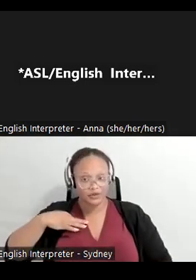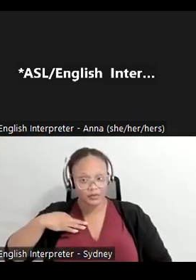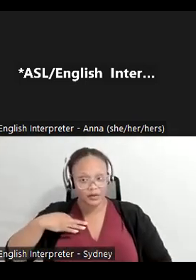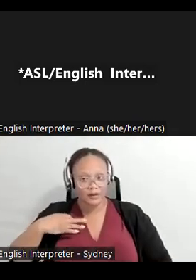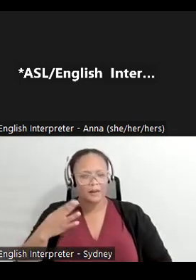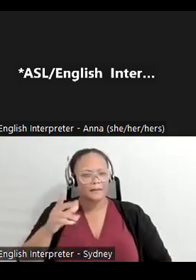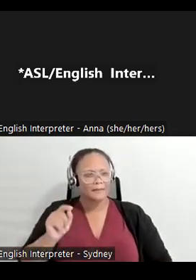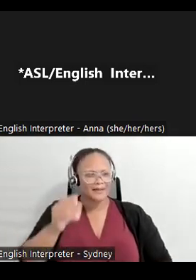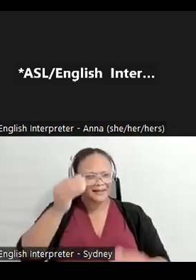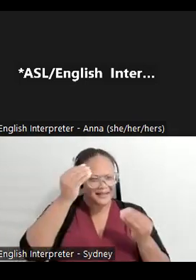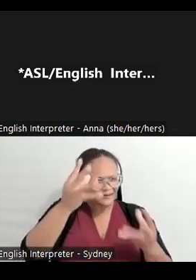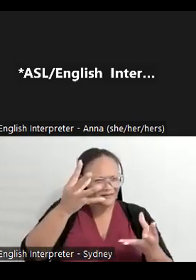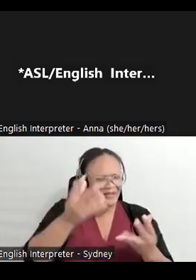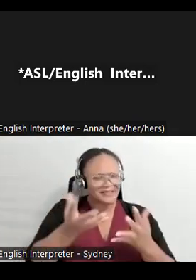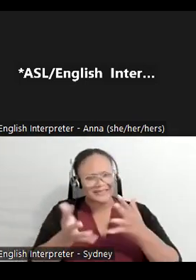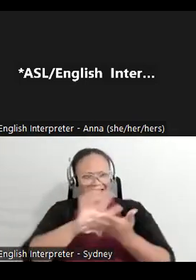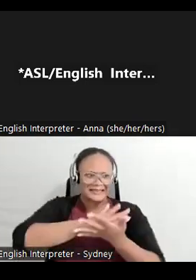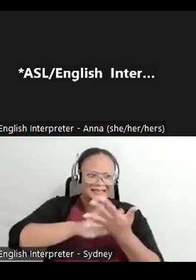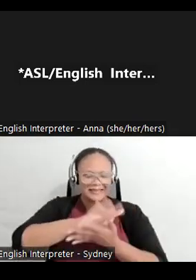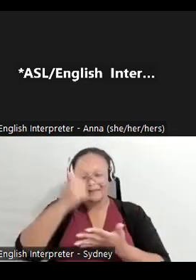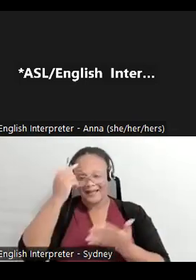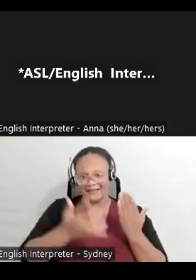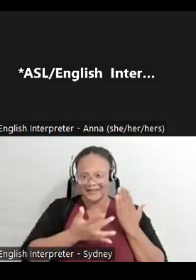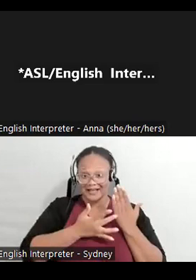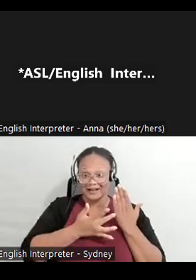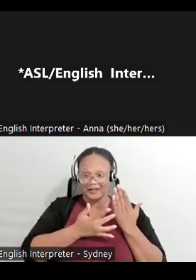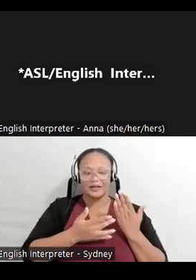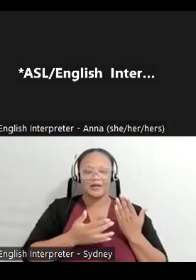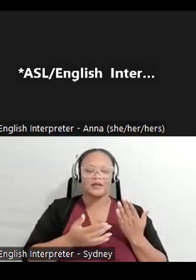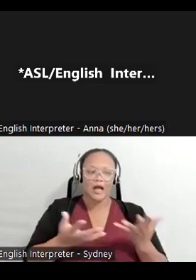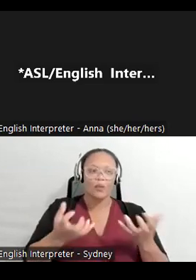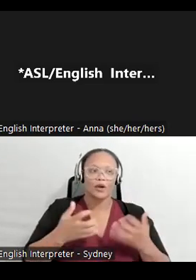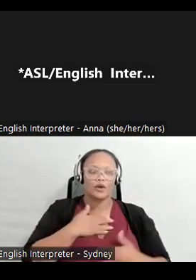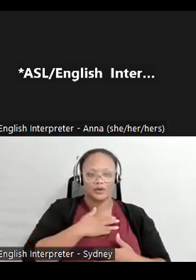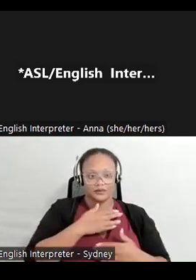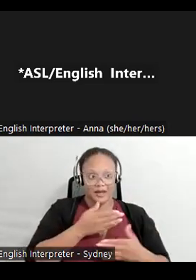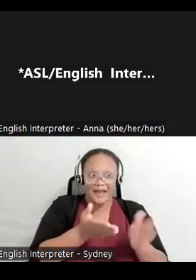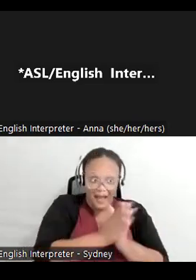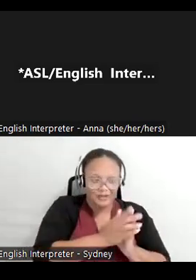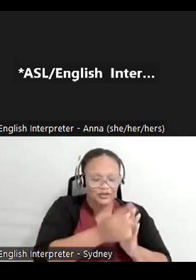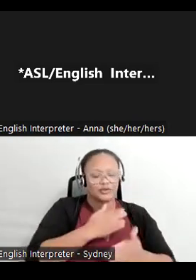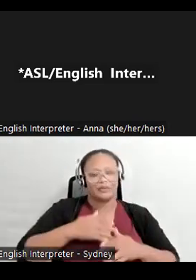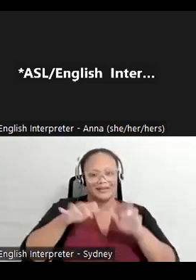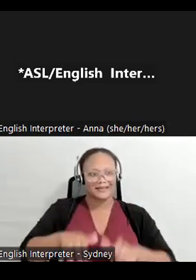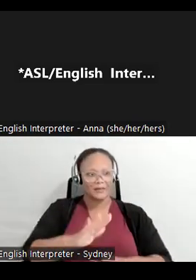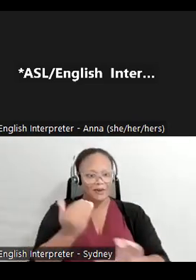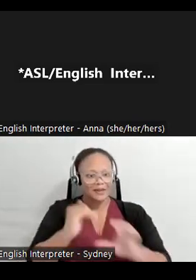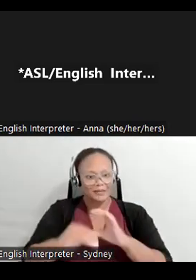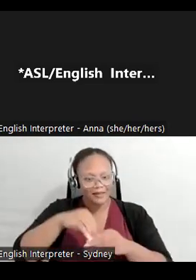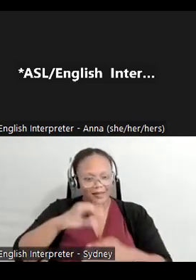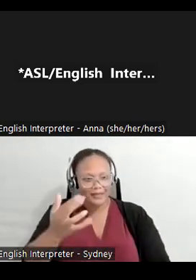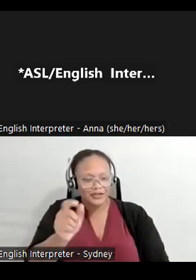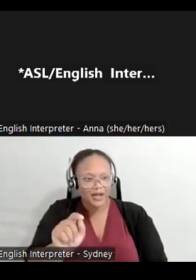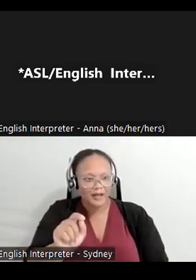choppy because of our technology, I invite her to please put her email in the chat, or we will try to see if there's a way